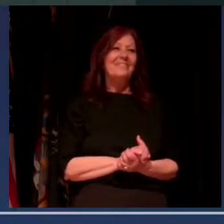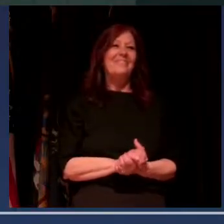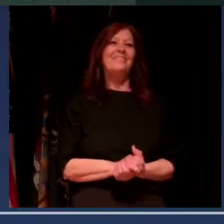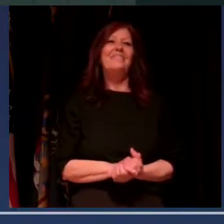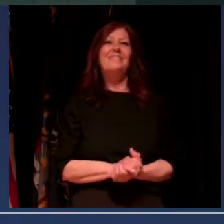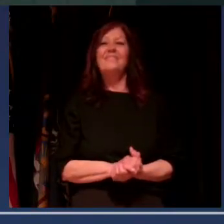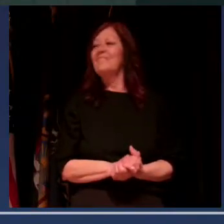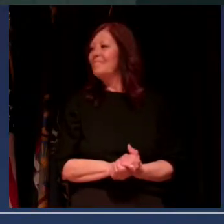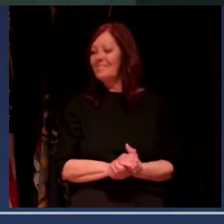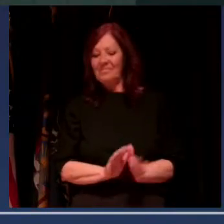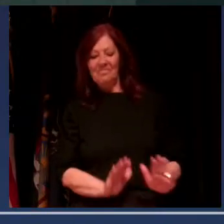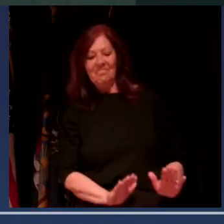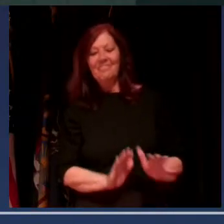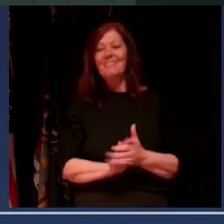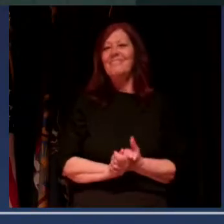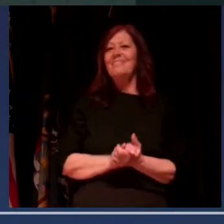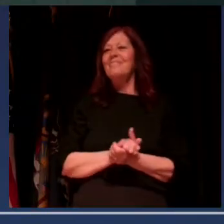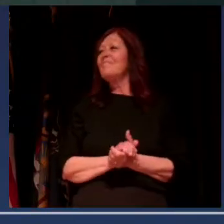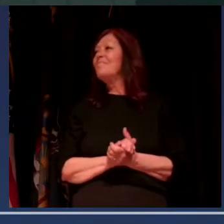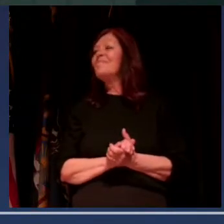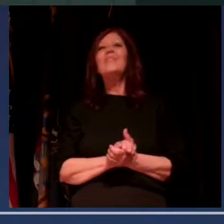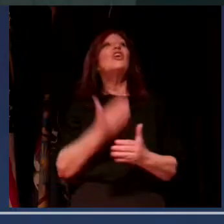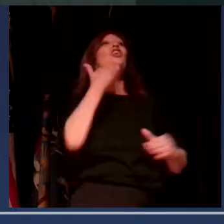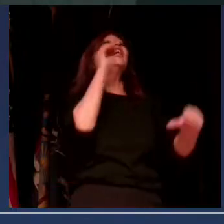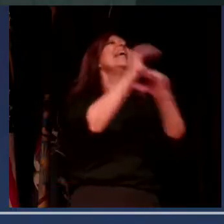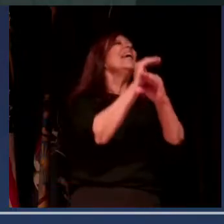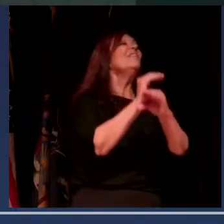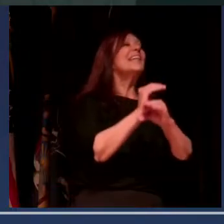Put it right there. Good evening.